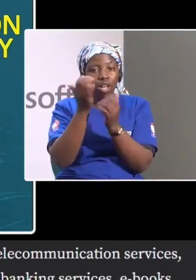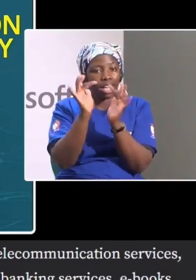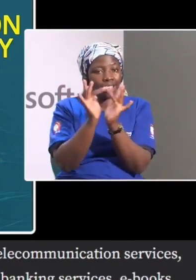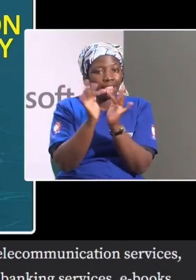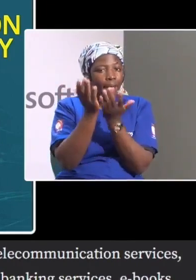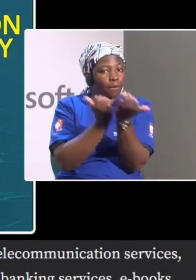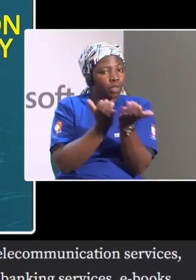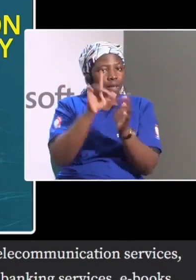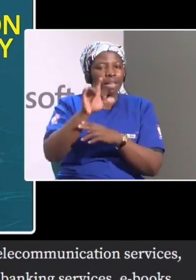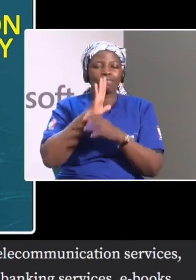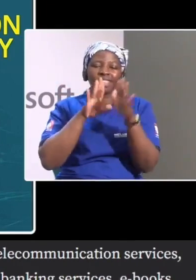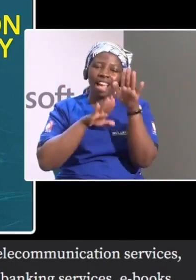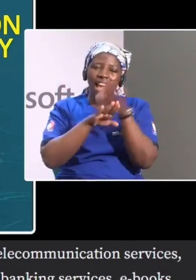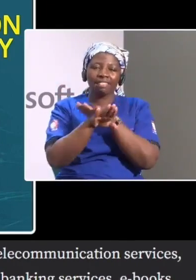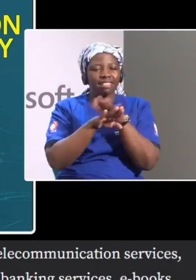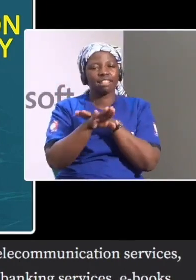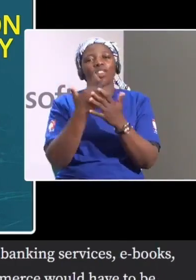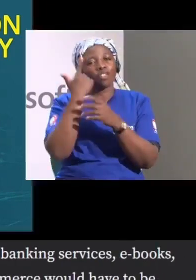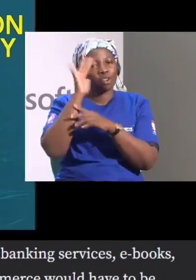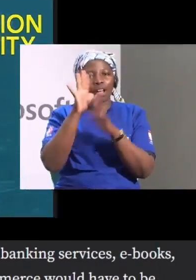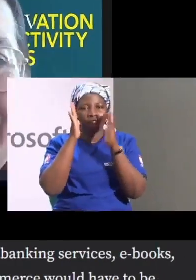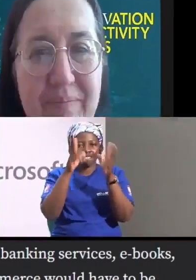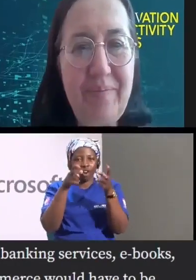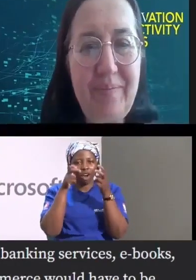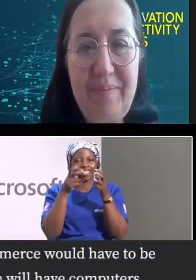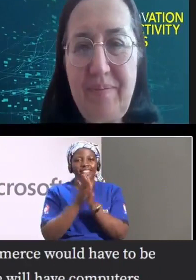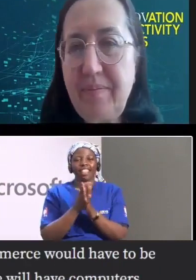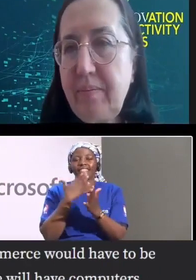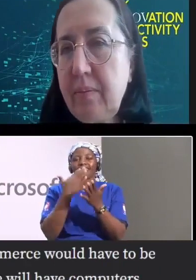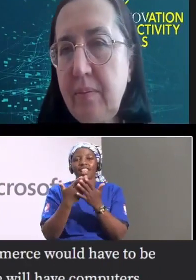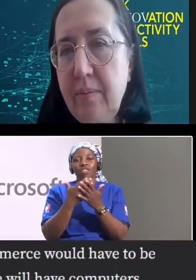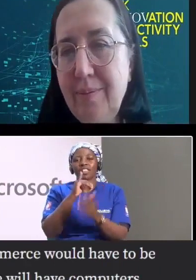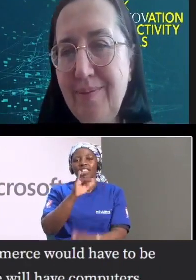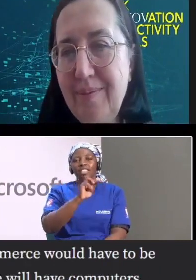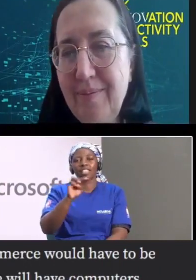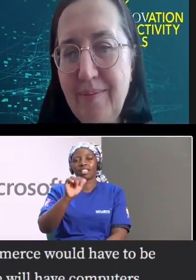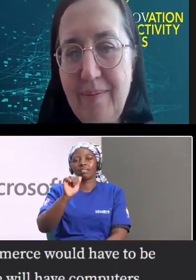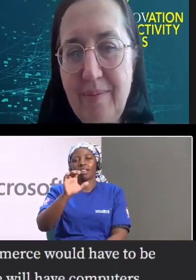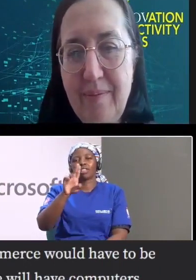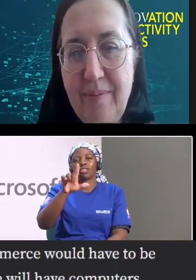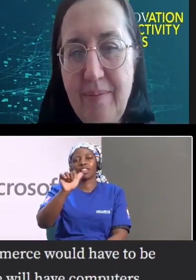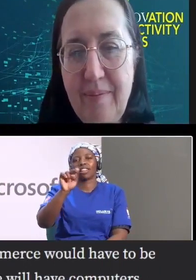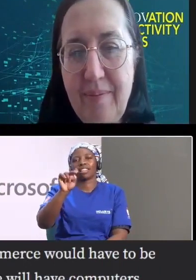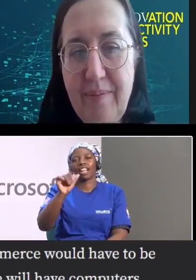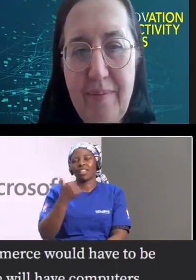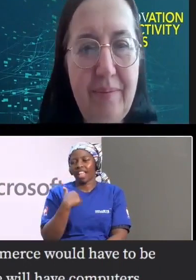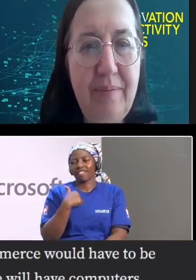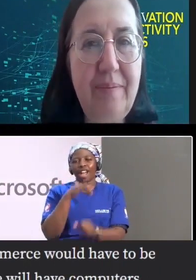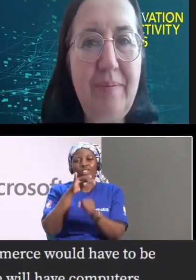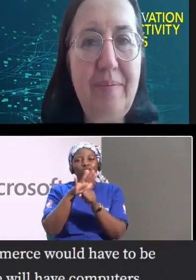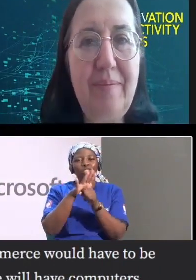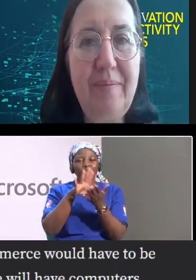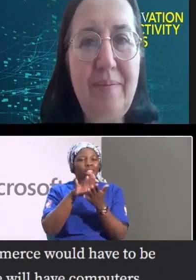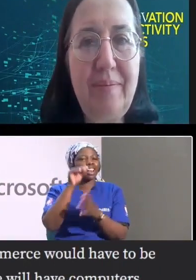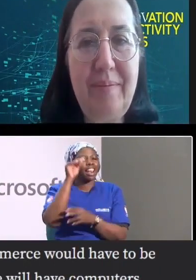this standard will say how to do it. All right, thank you, Maculata. There is so much to learn and